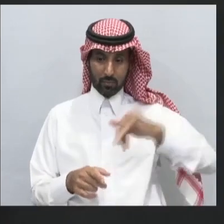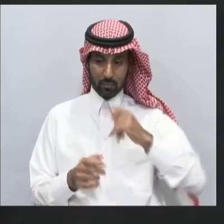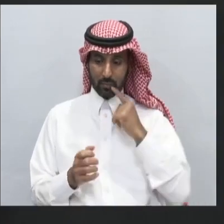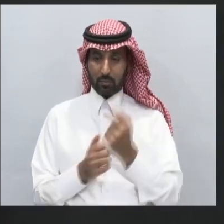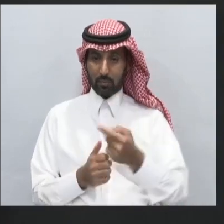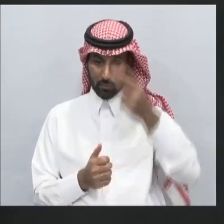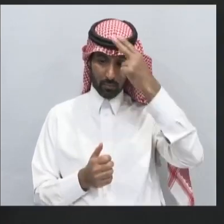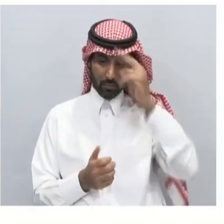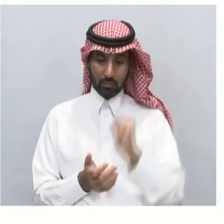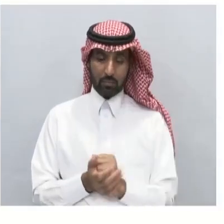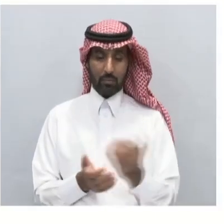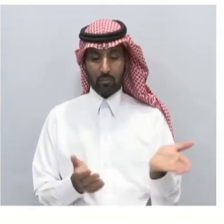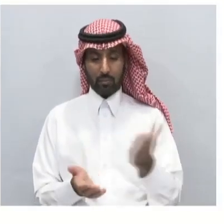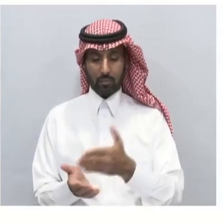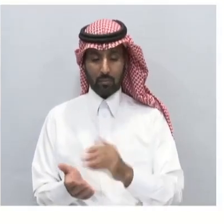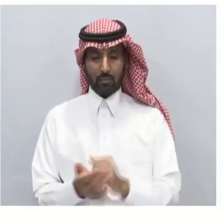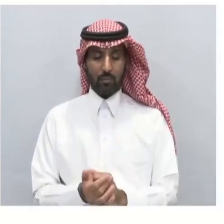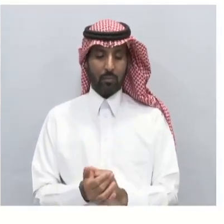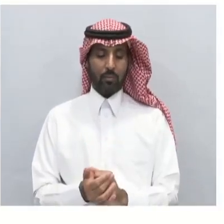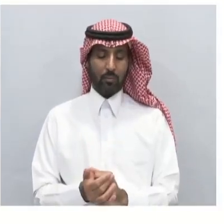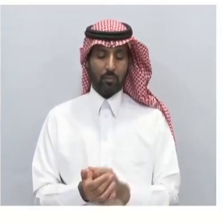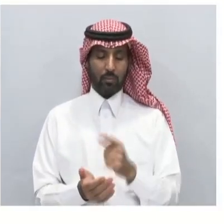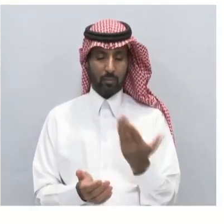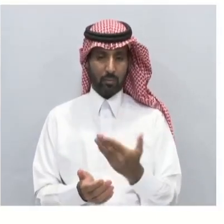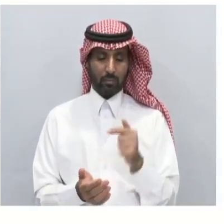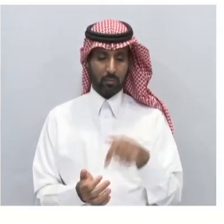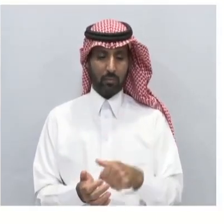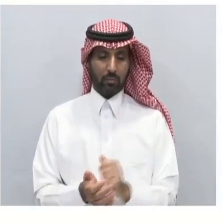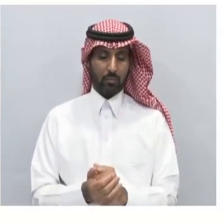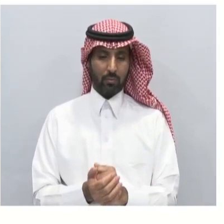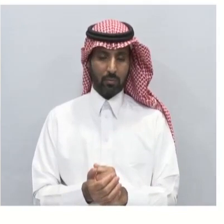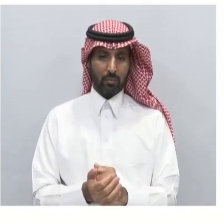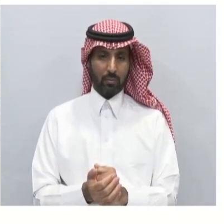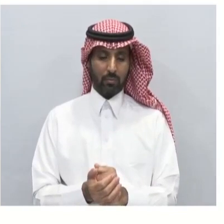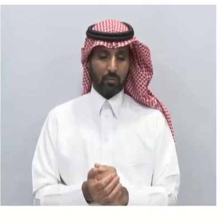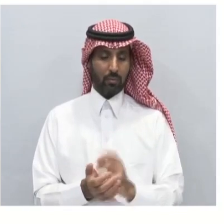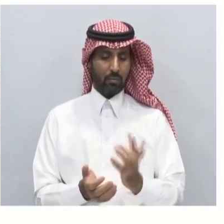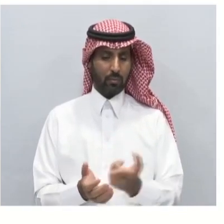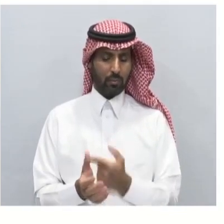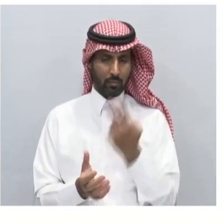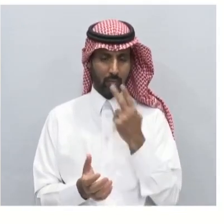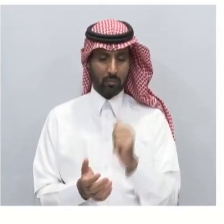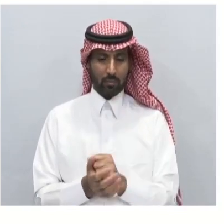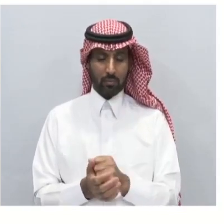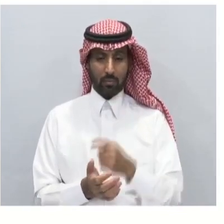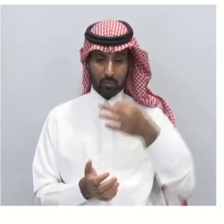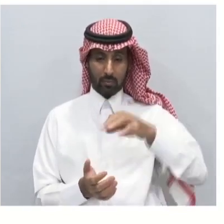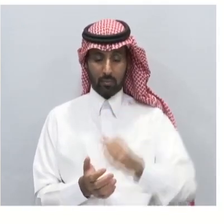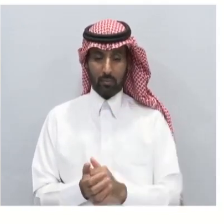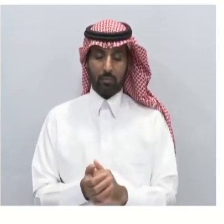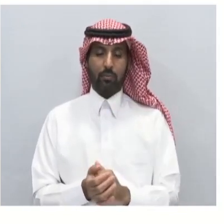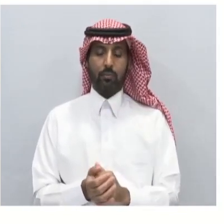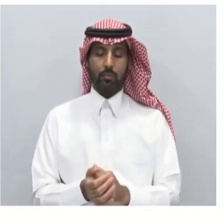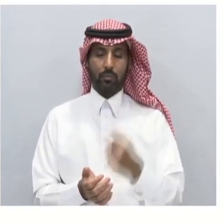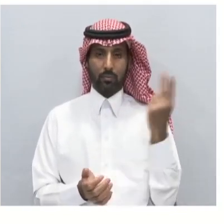Saudi. Now moving on to our lesson, okay? We have on page 62, we